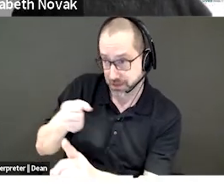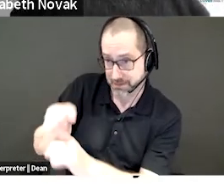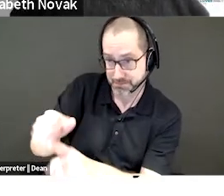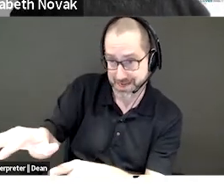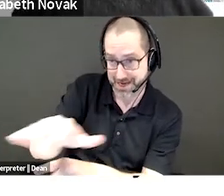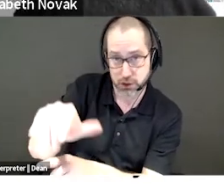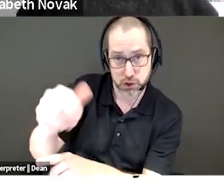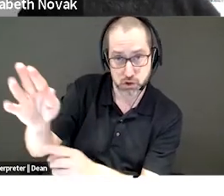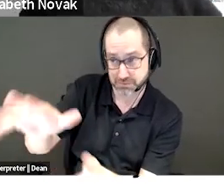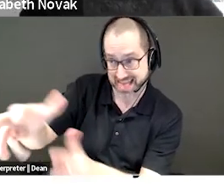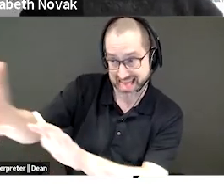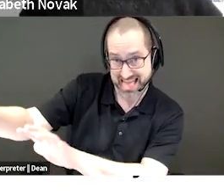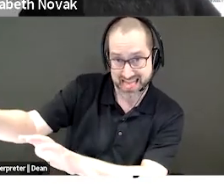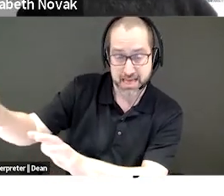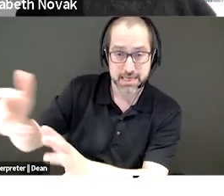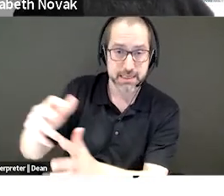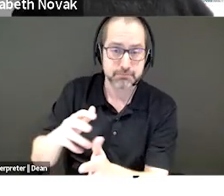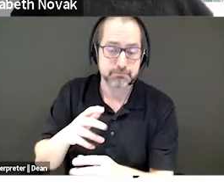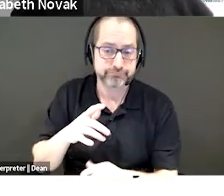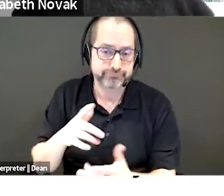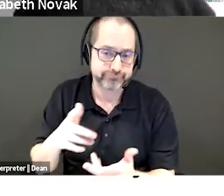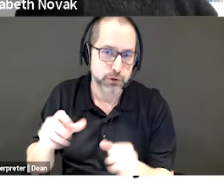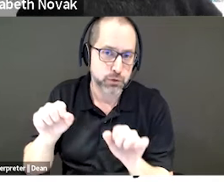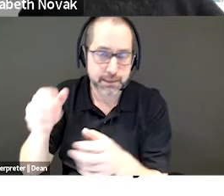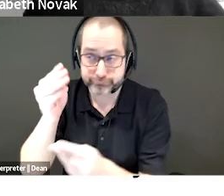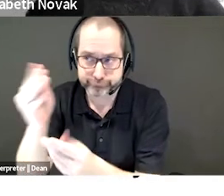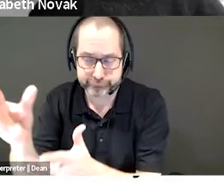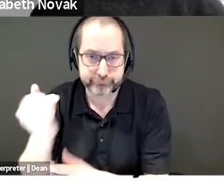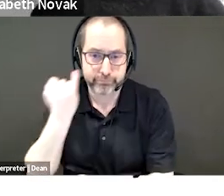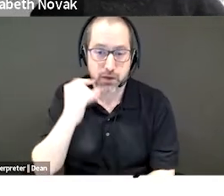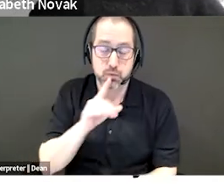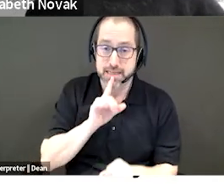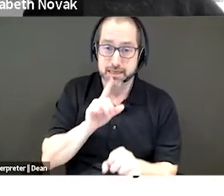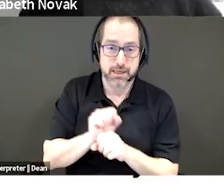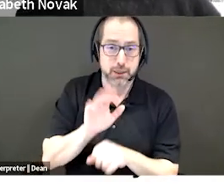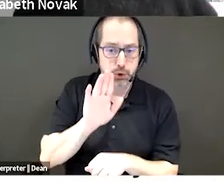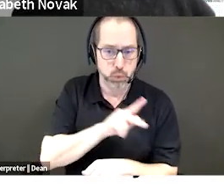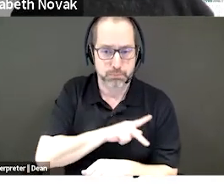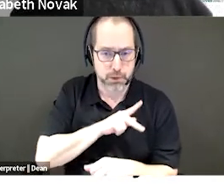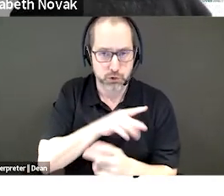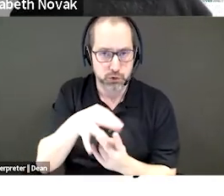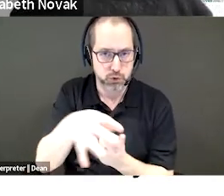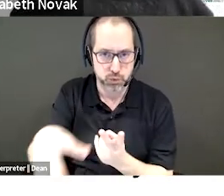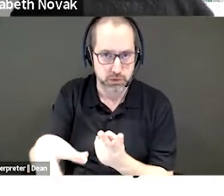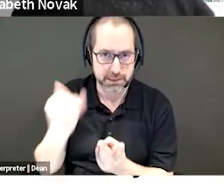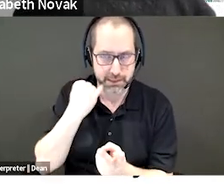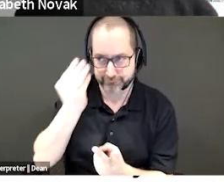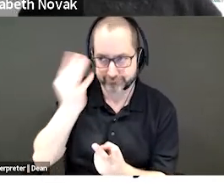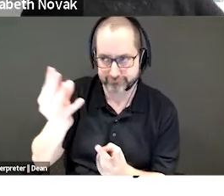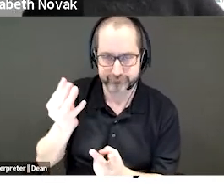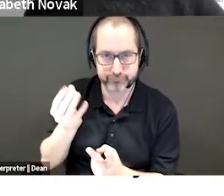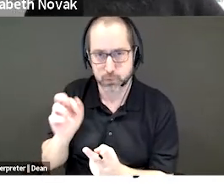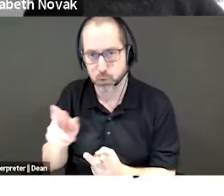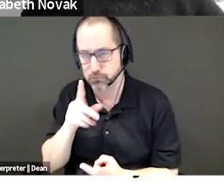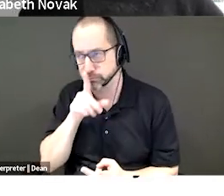Kristen said, it's entirely your decision. It's a personal choice as to whether you're going to disclose either during the application